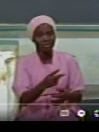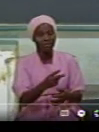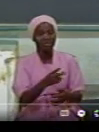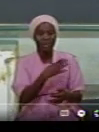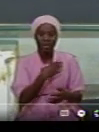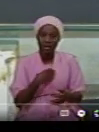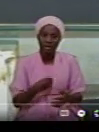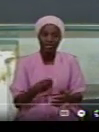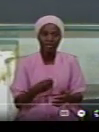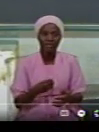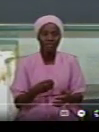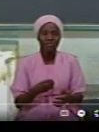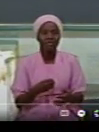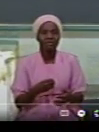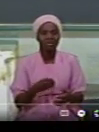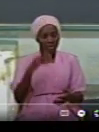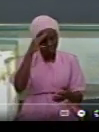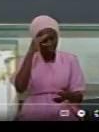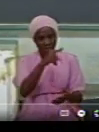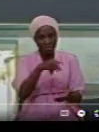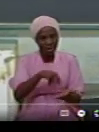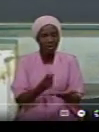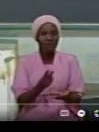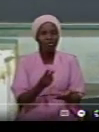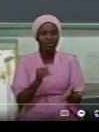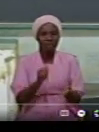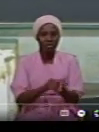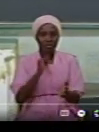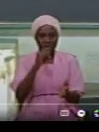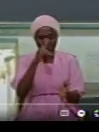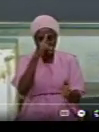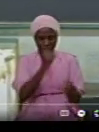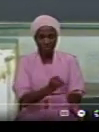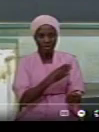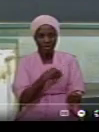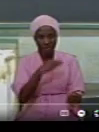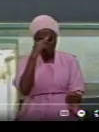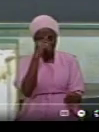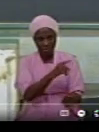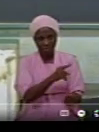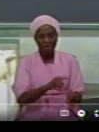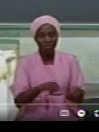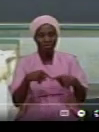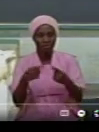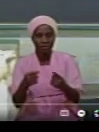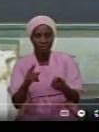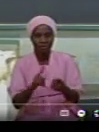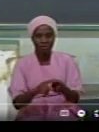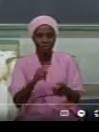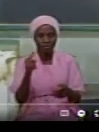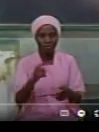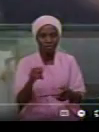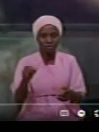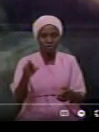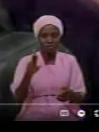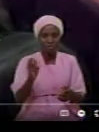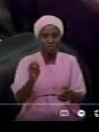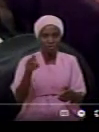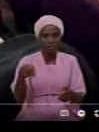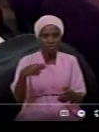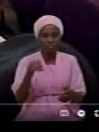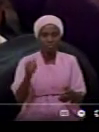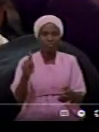the name. And so he arose. That's faith, and he went to Zarephath. And when